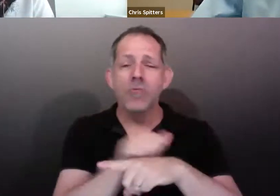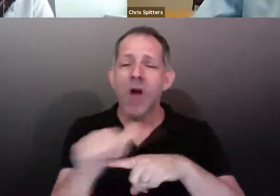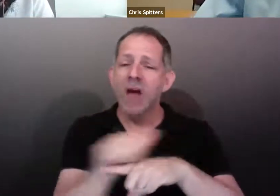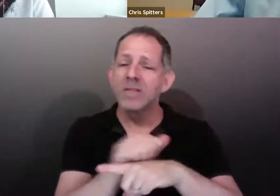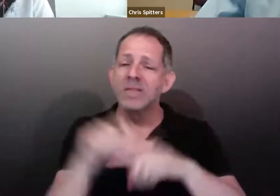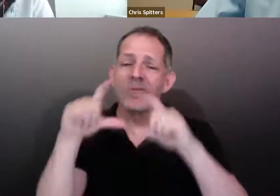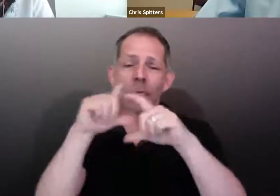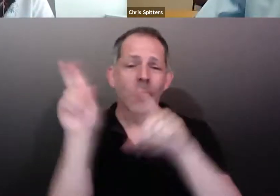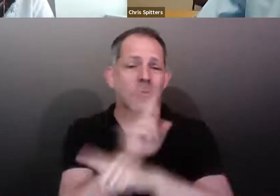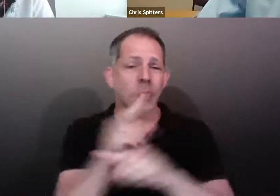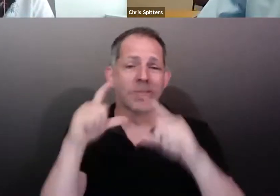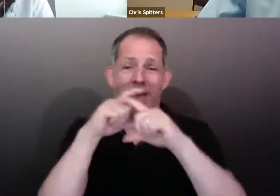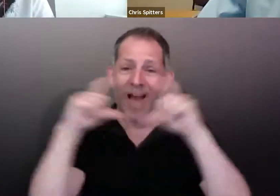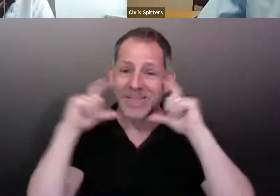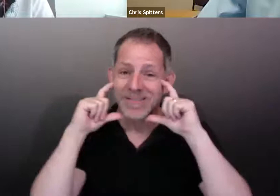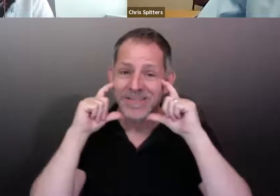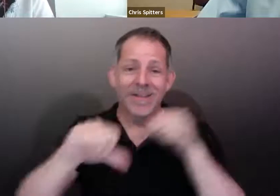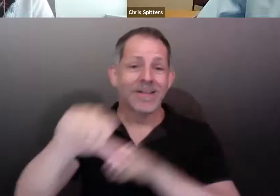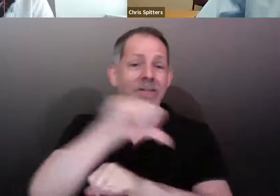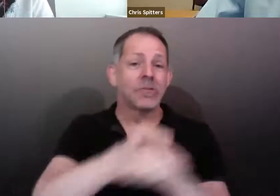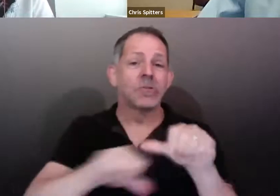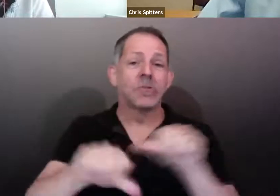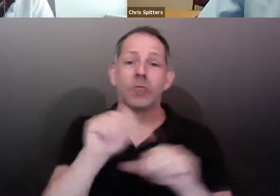those gatherings small and limited.